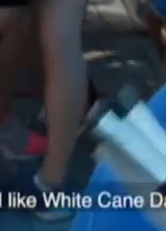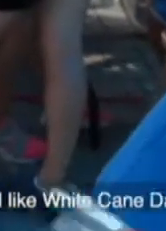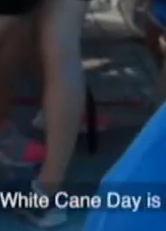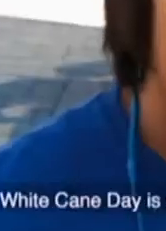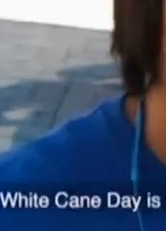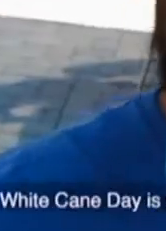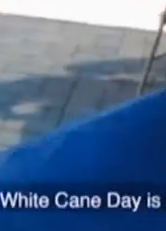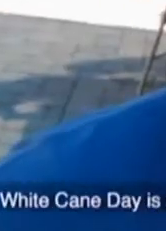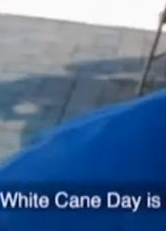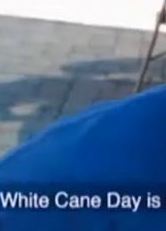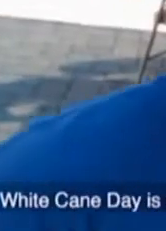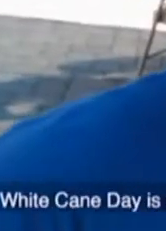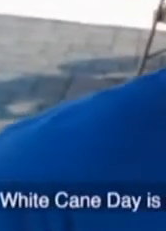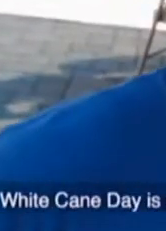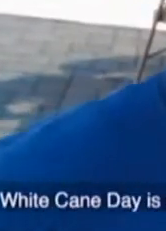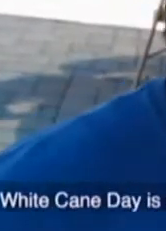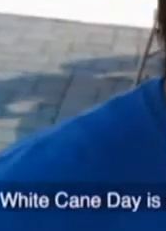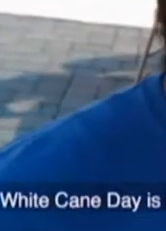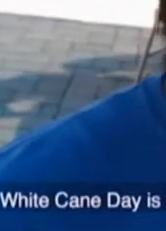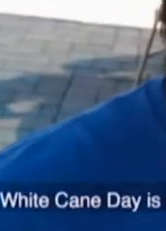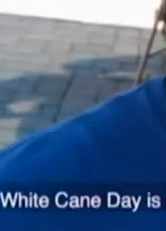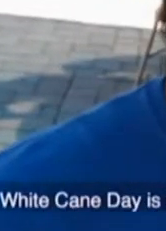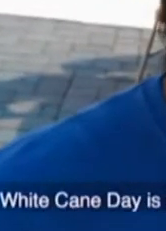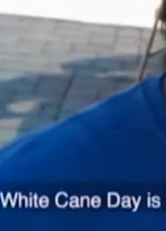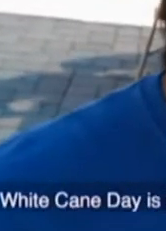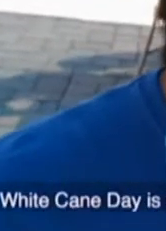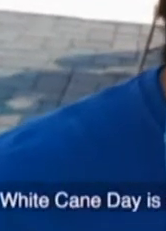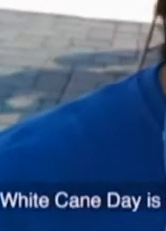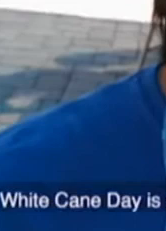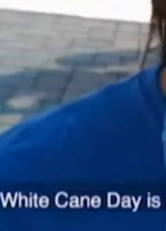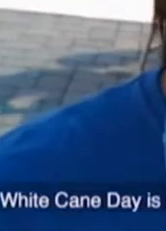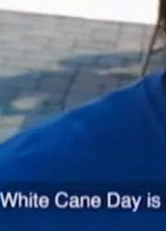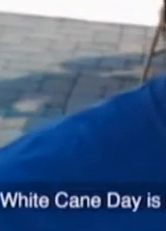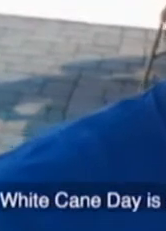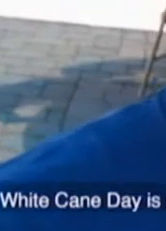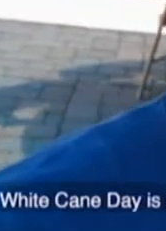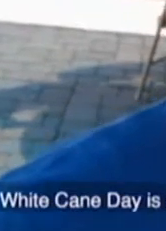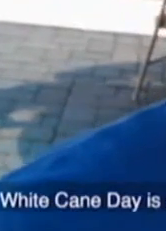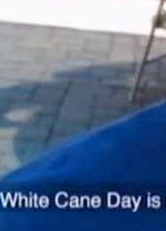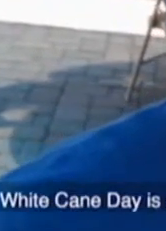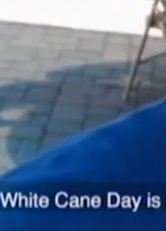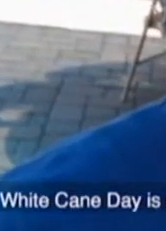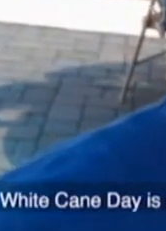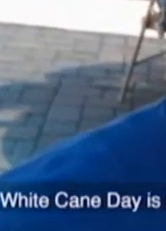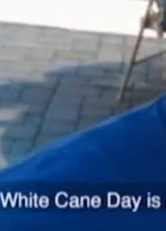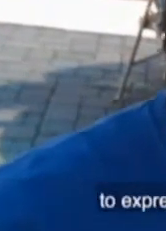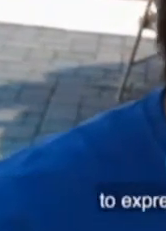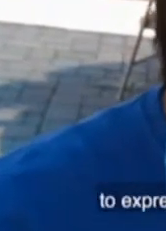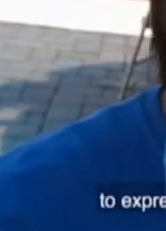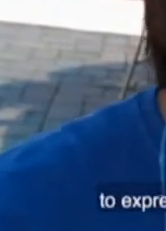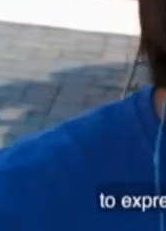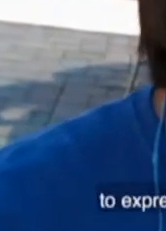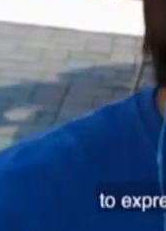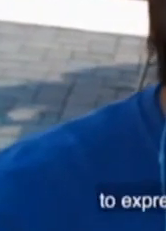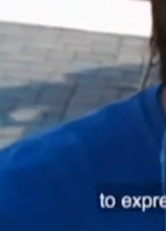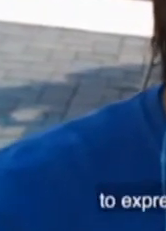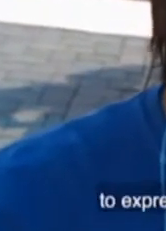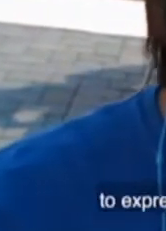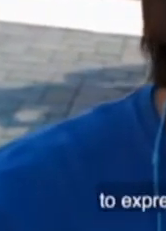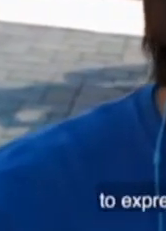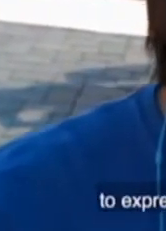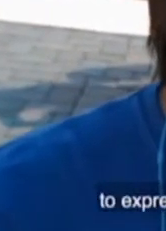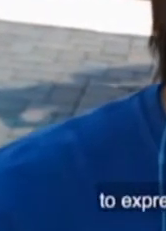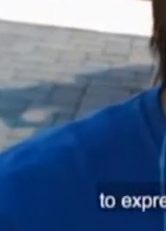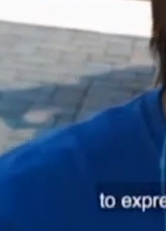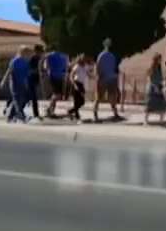cane. White Cane Day is a great opportunity for visually impaired and blind people to express